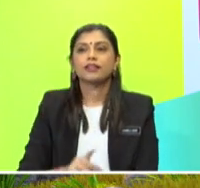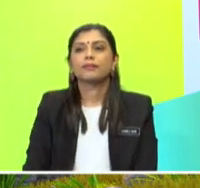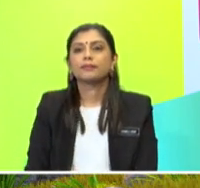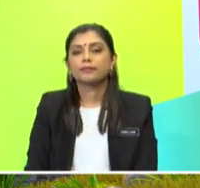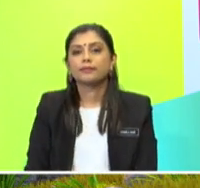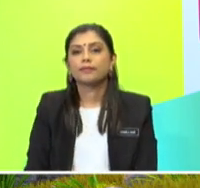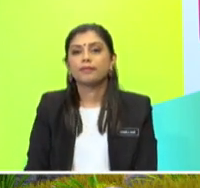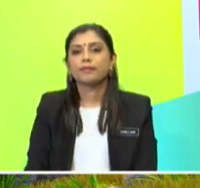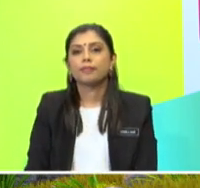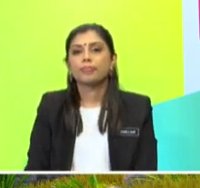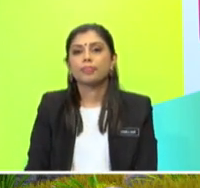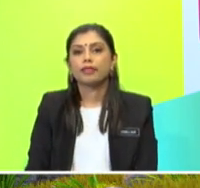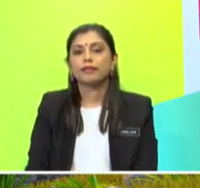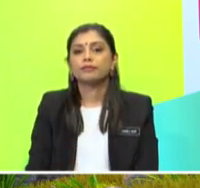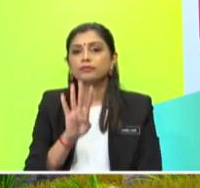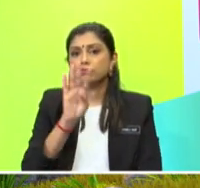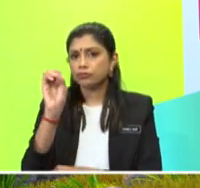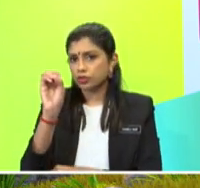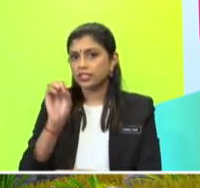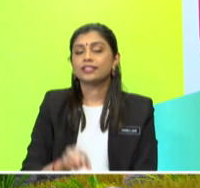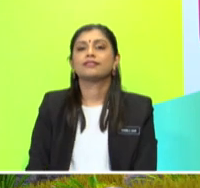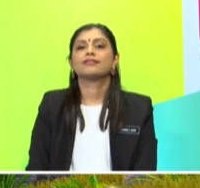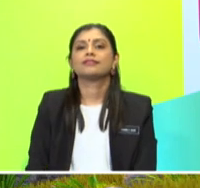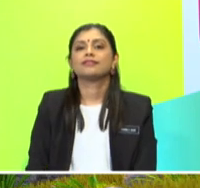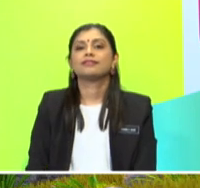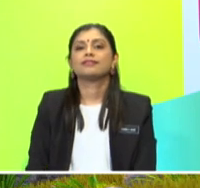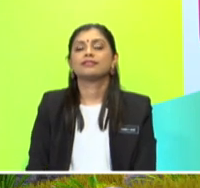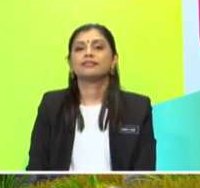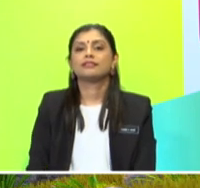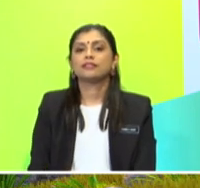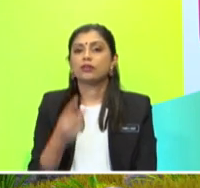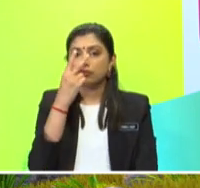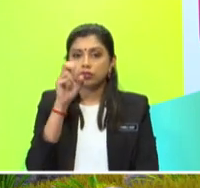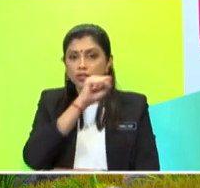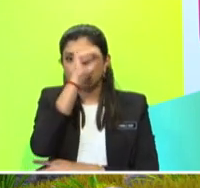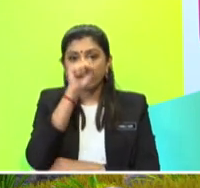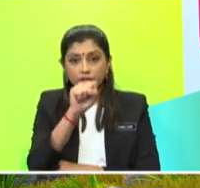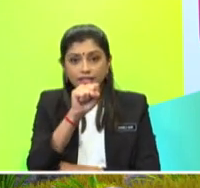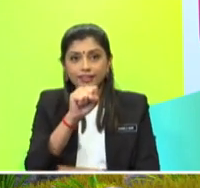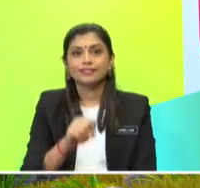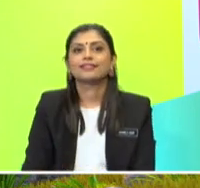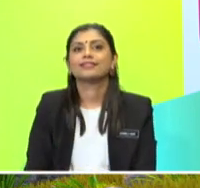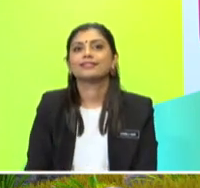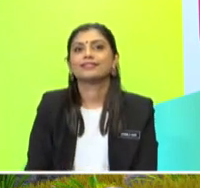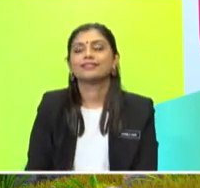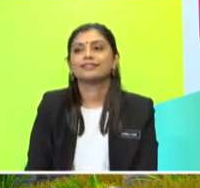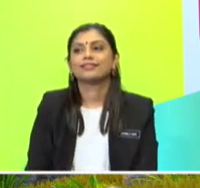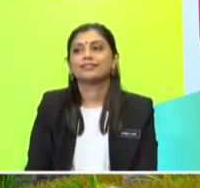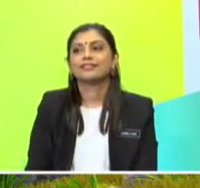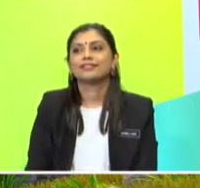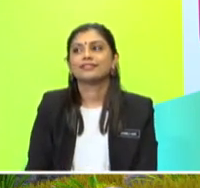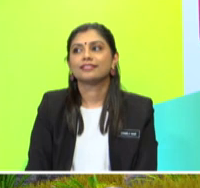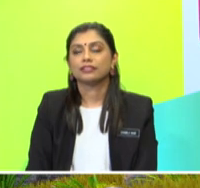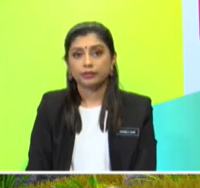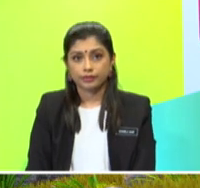All right? To page 40, people. Are you there? So let's look at the question. This is part of an email you got from a friend in England.